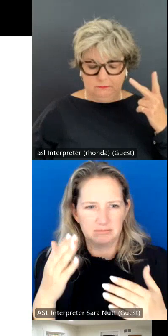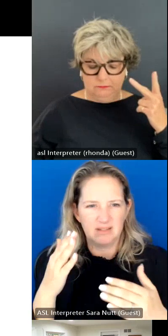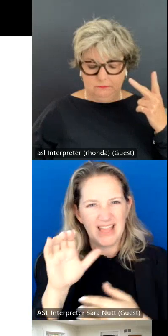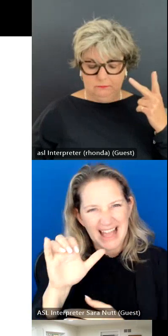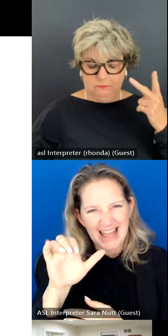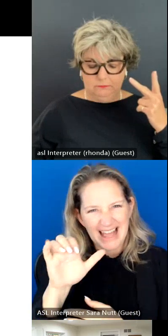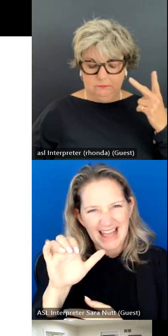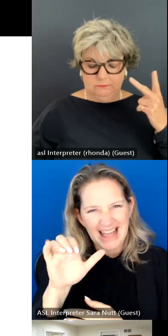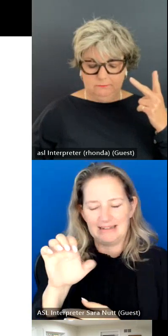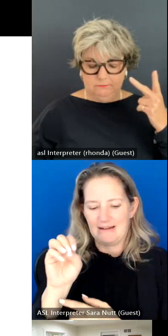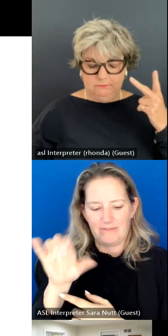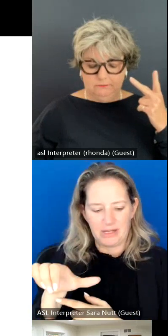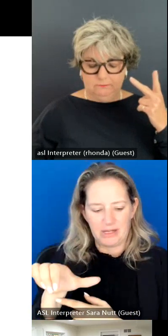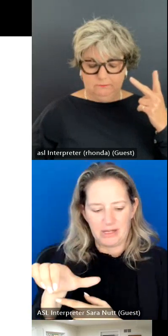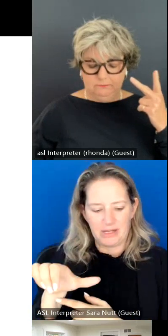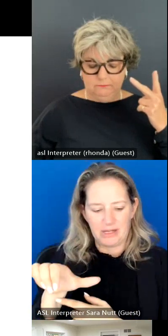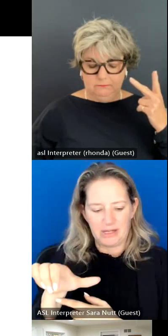Any thoughts?